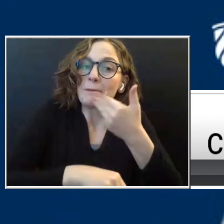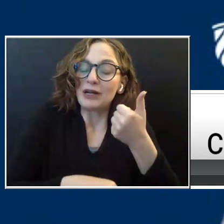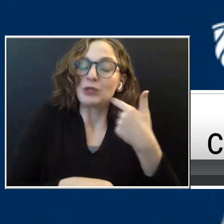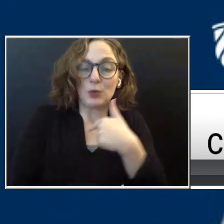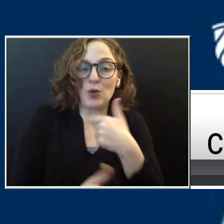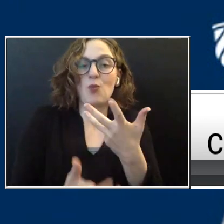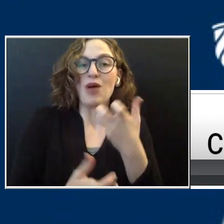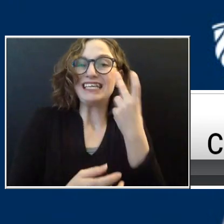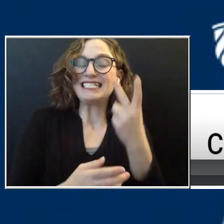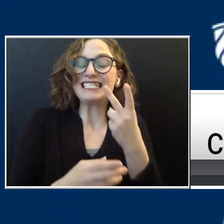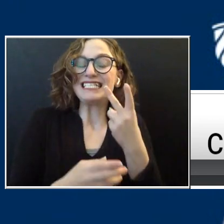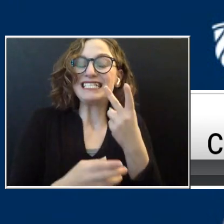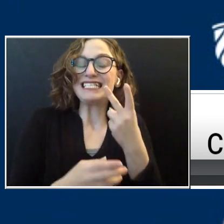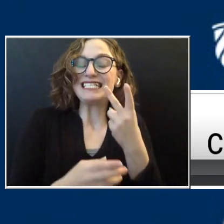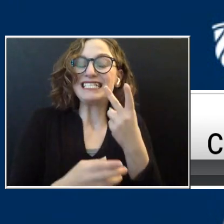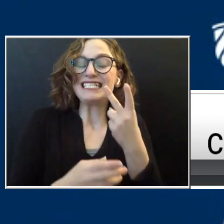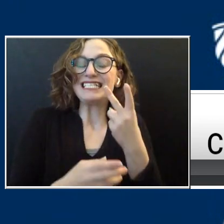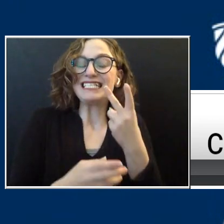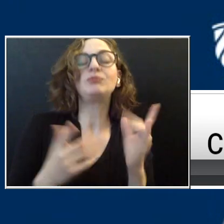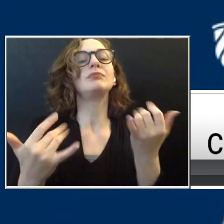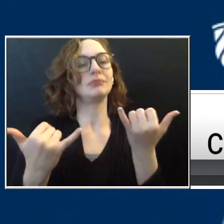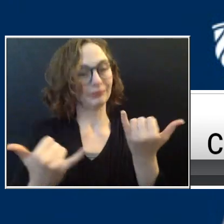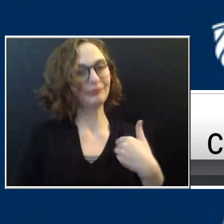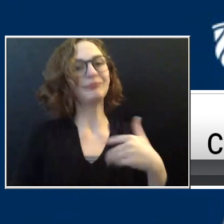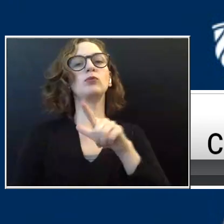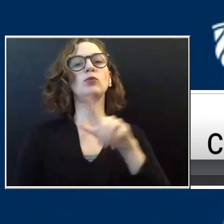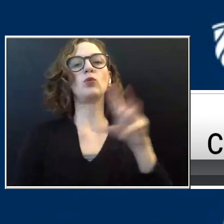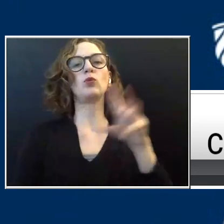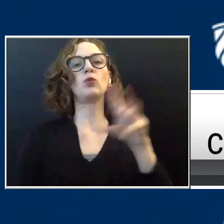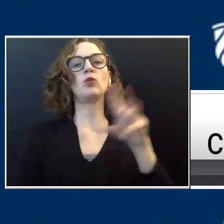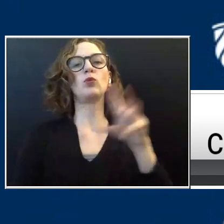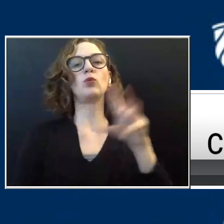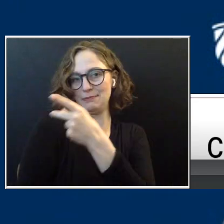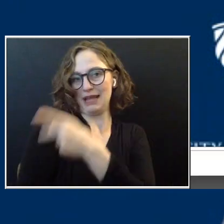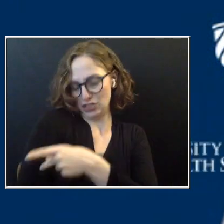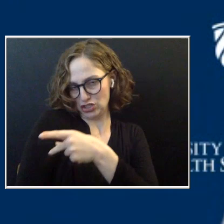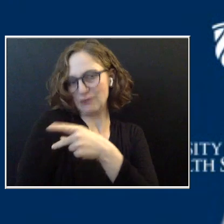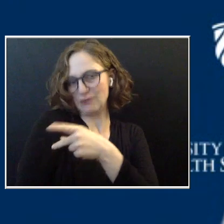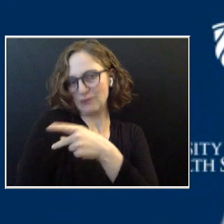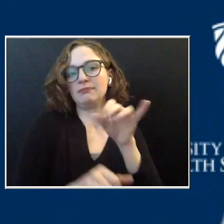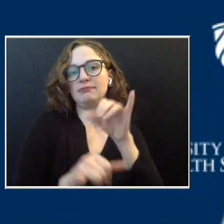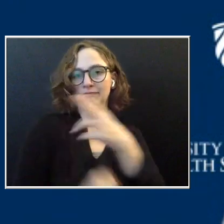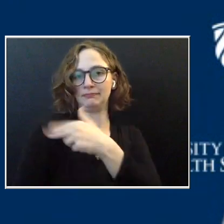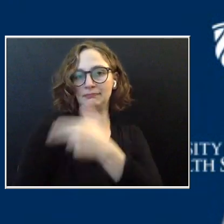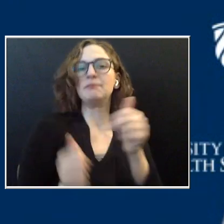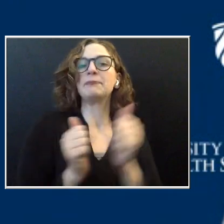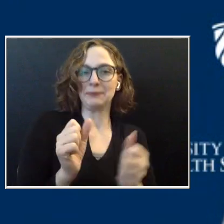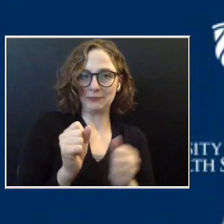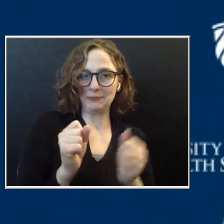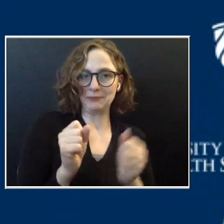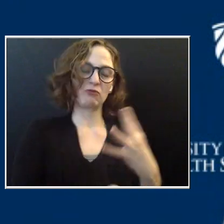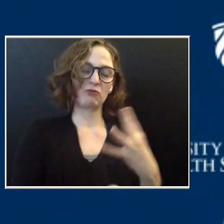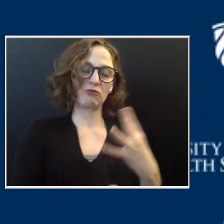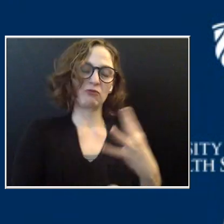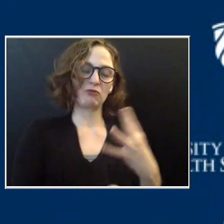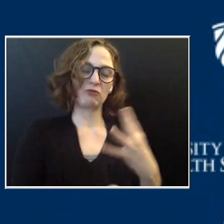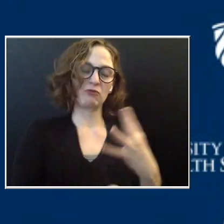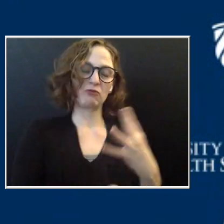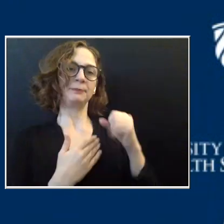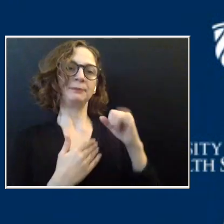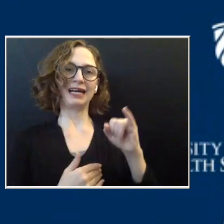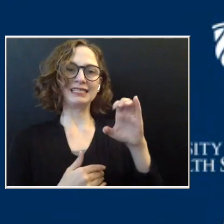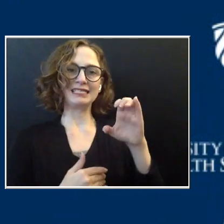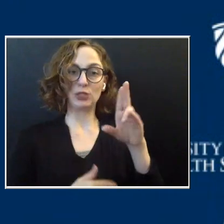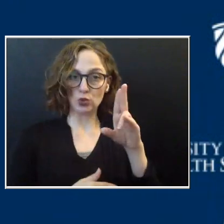now, we have 26 active patients in the hospital, 4 of those in the ICU. So we've kind of gone down on our severe